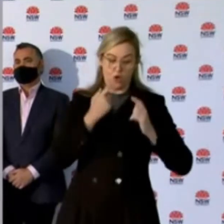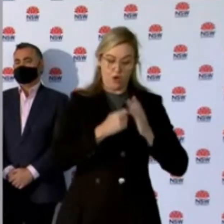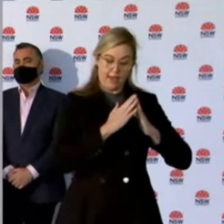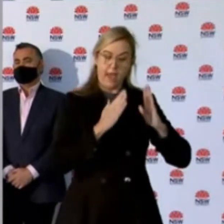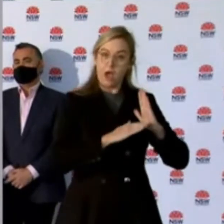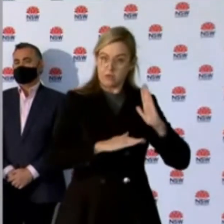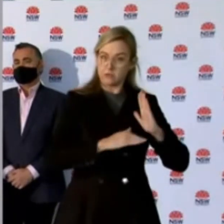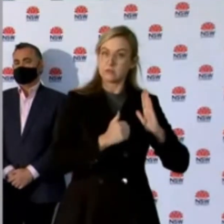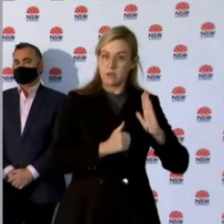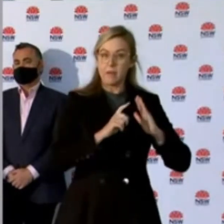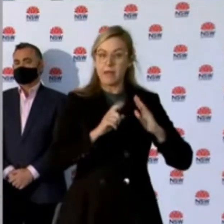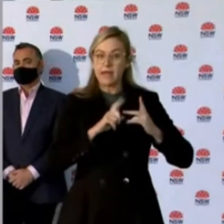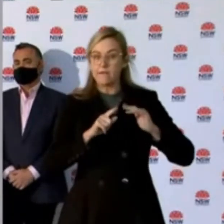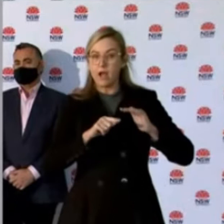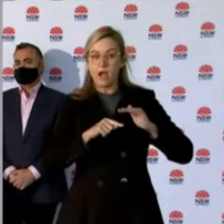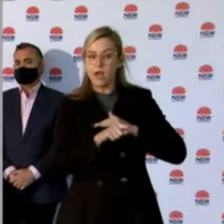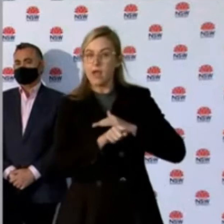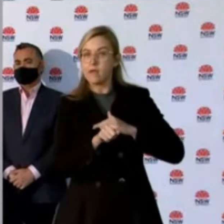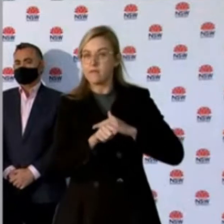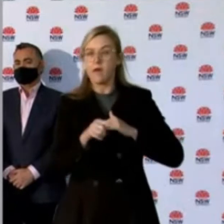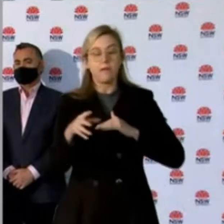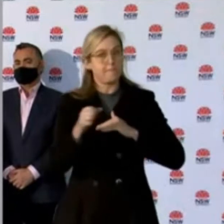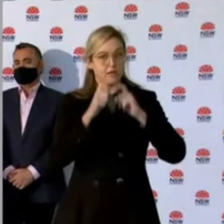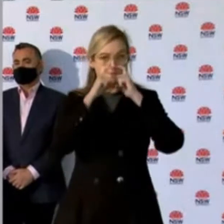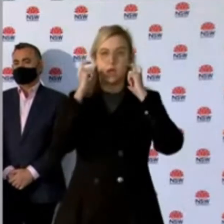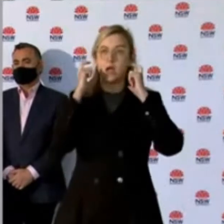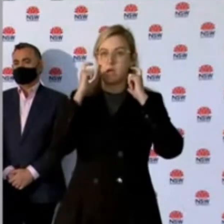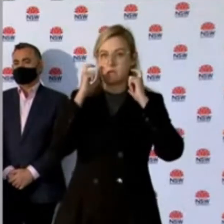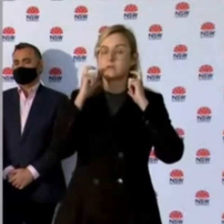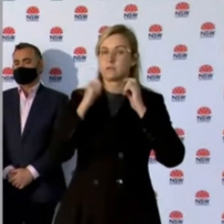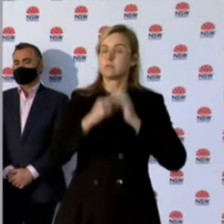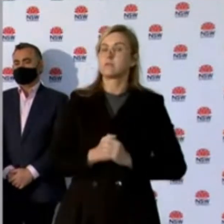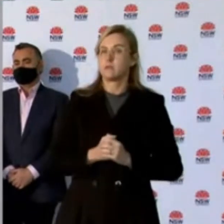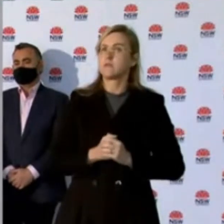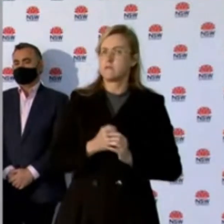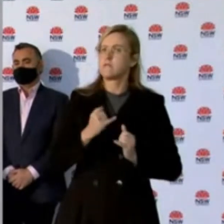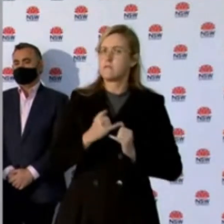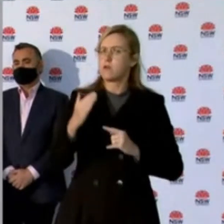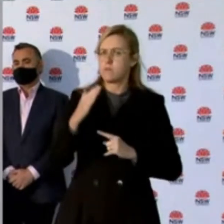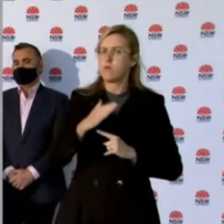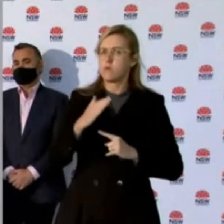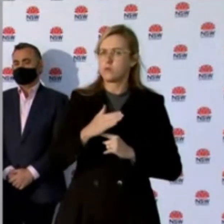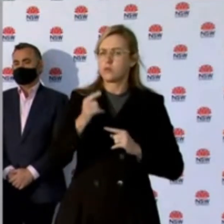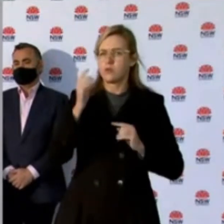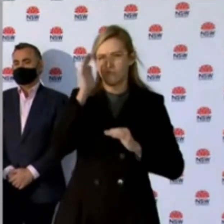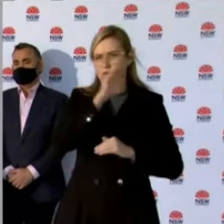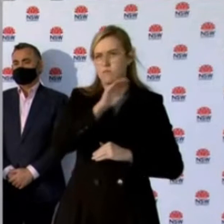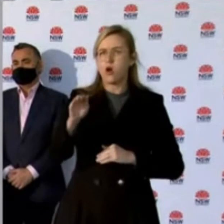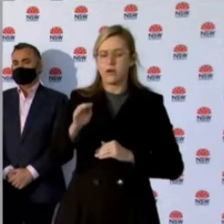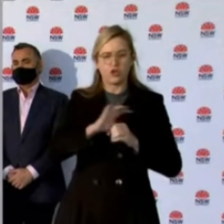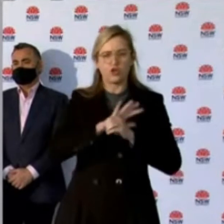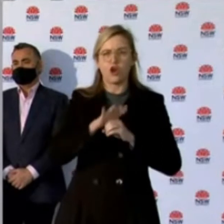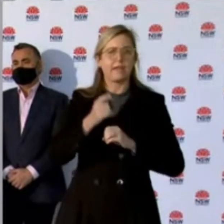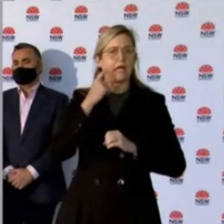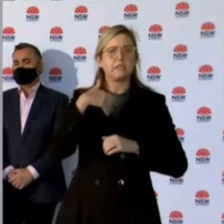you need to be wearing a mask indoor and out. It is an important reminder that we can transmit COVID and we want to